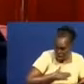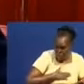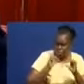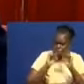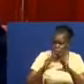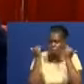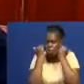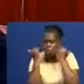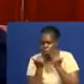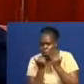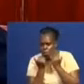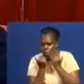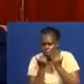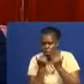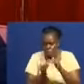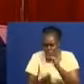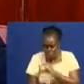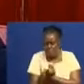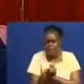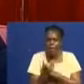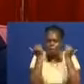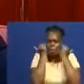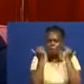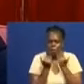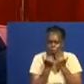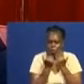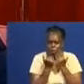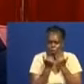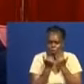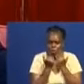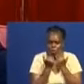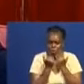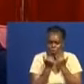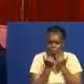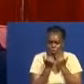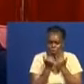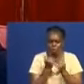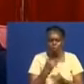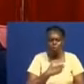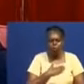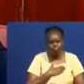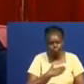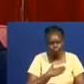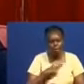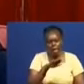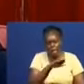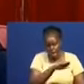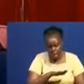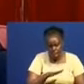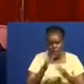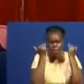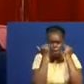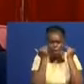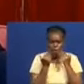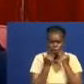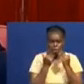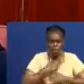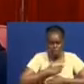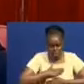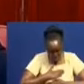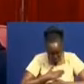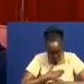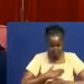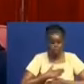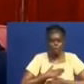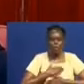into court. You go and bribe the court. And I want to talk about the judiciary. We respect you. We know that you are